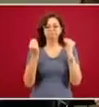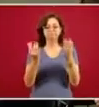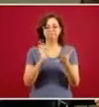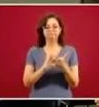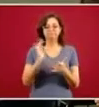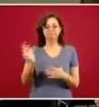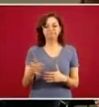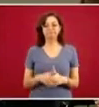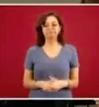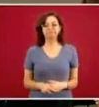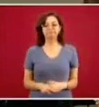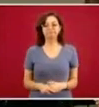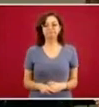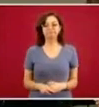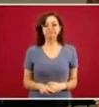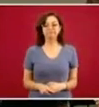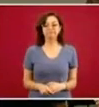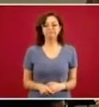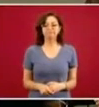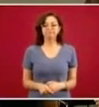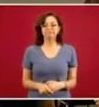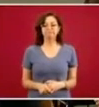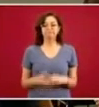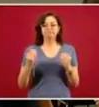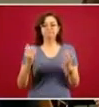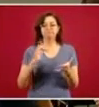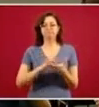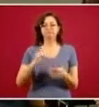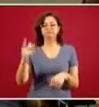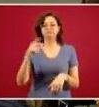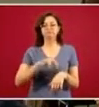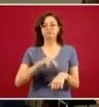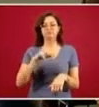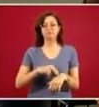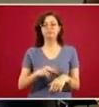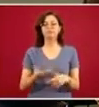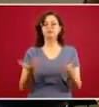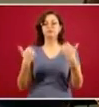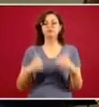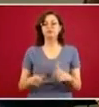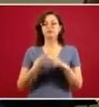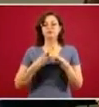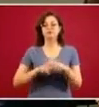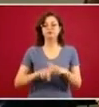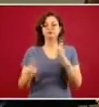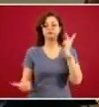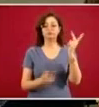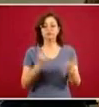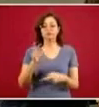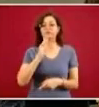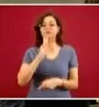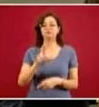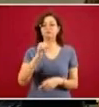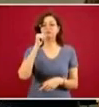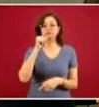Thank you very much. Thank you, Dr. Borja. Now we will begin the